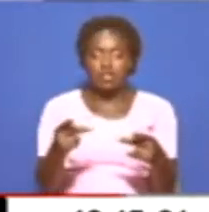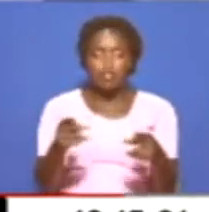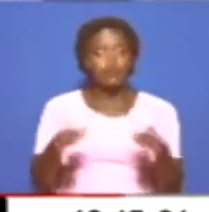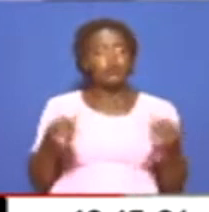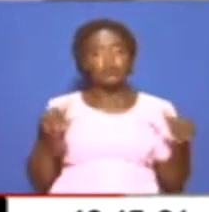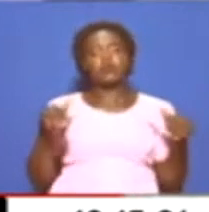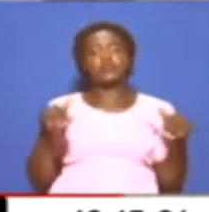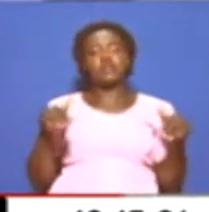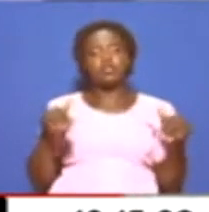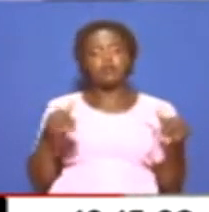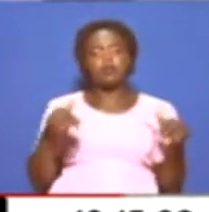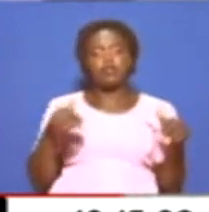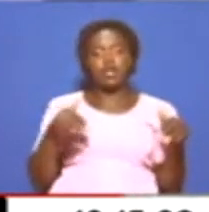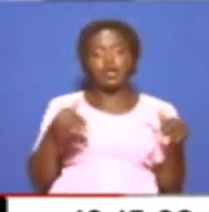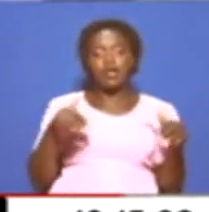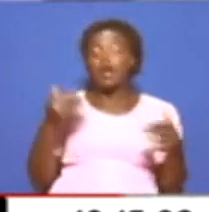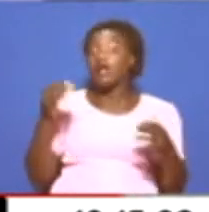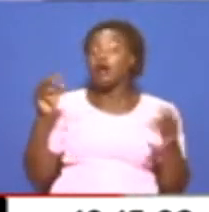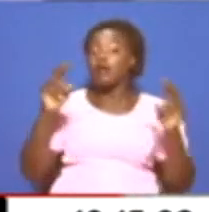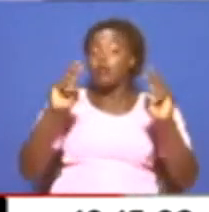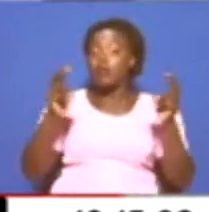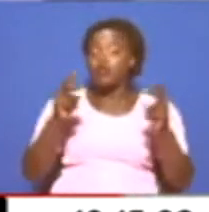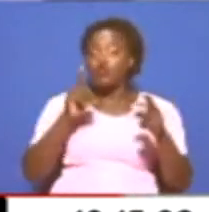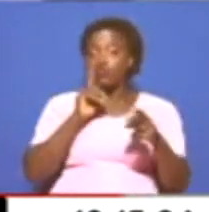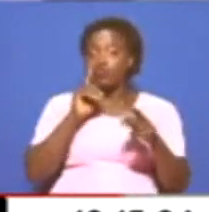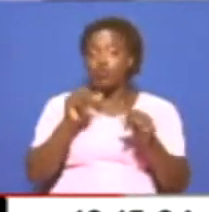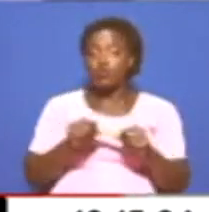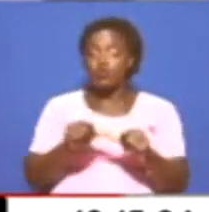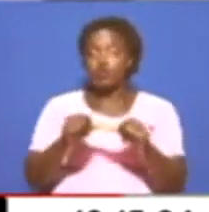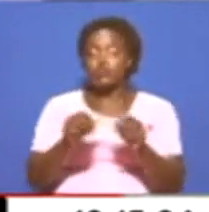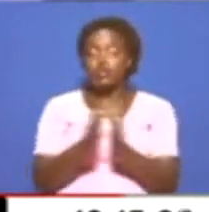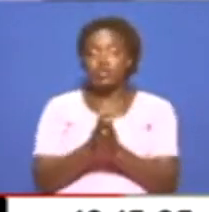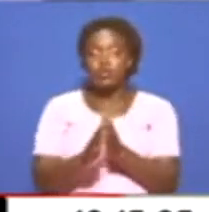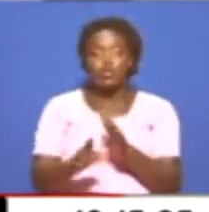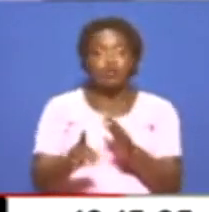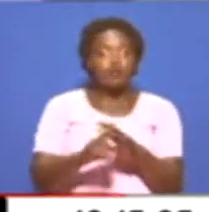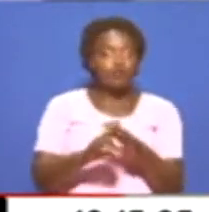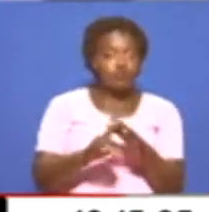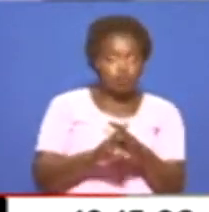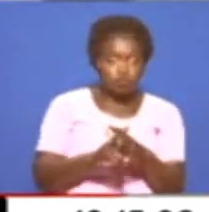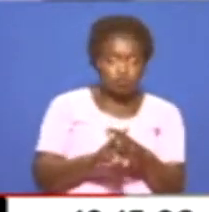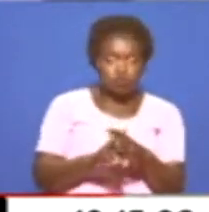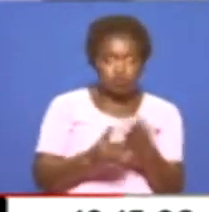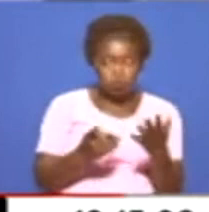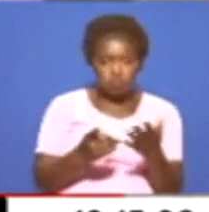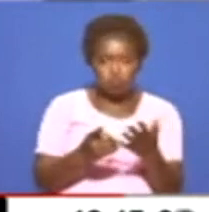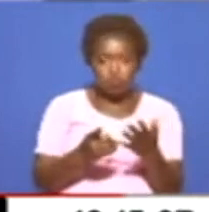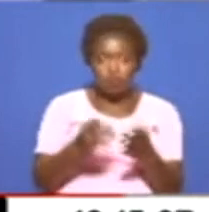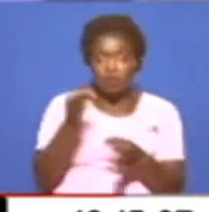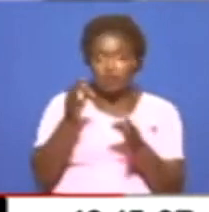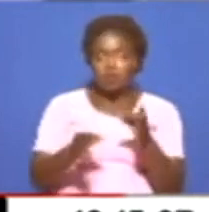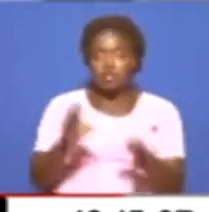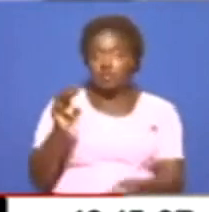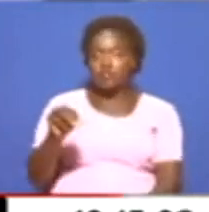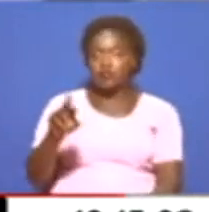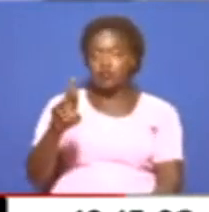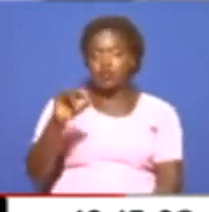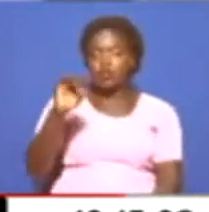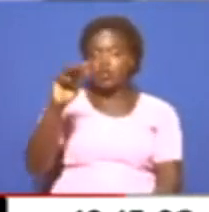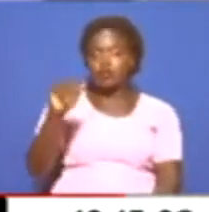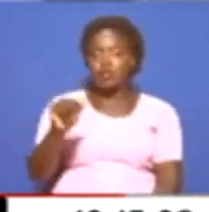for the motions to proceed. Tomorrow we'll be appearing before the Learned Justice Mrima mm-hmm. for the hearing of another application.